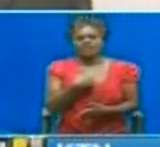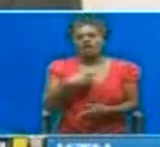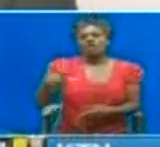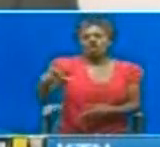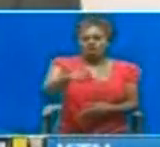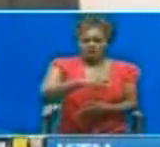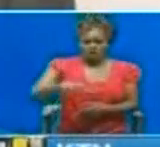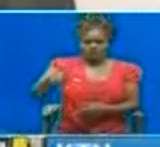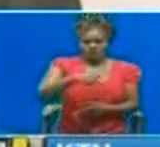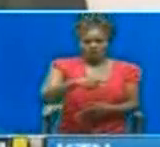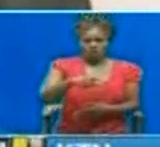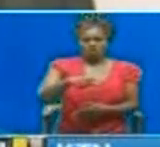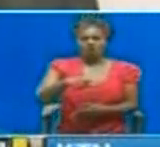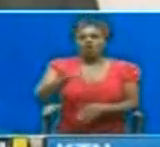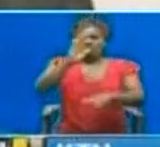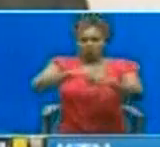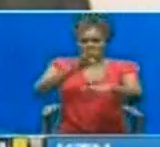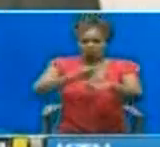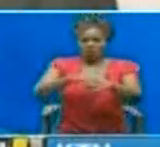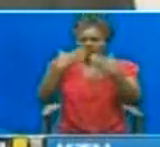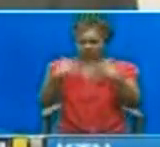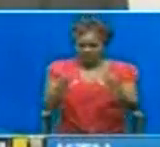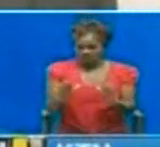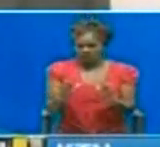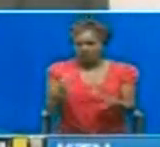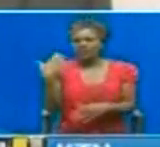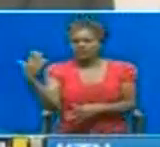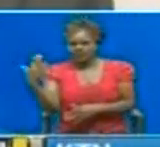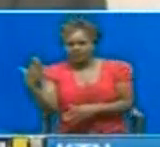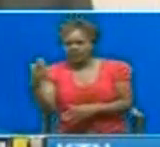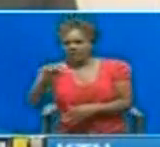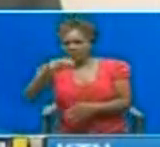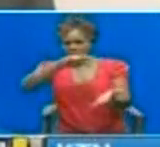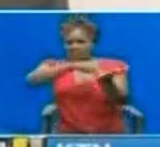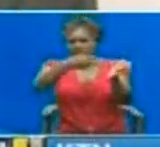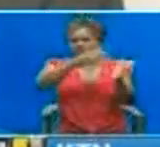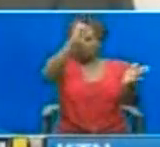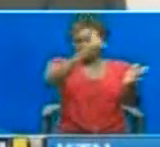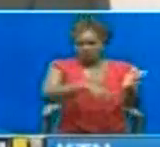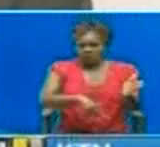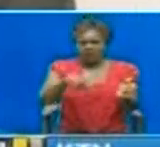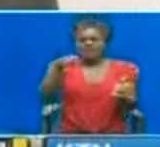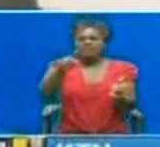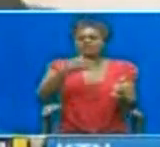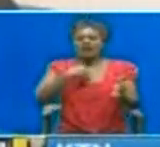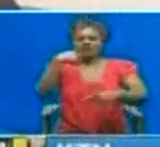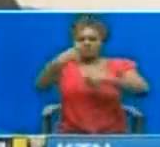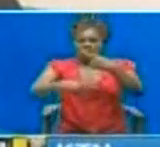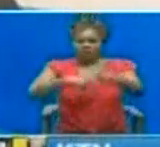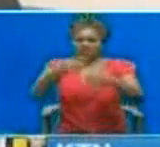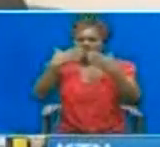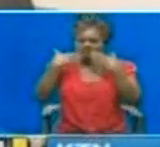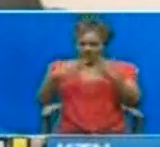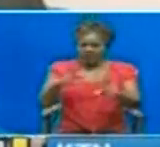locally are refined products. In other words, they have already gone through a process from